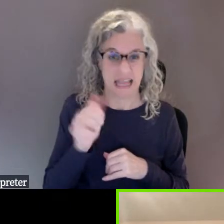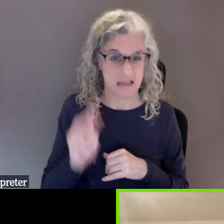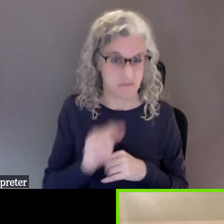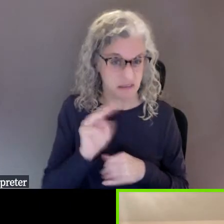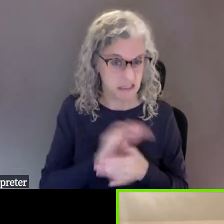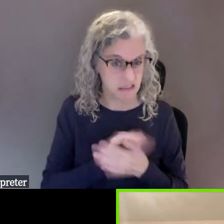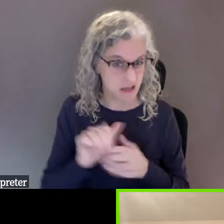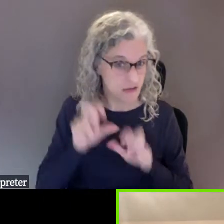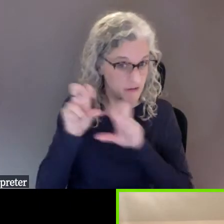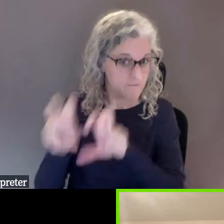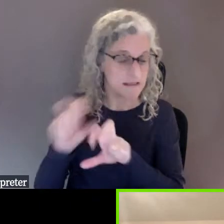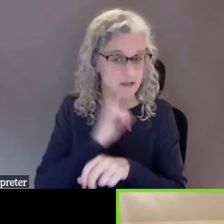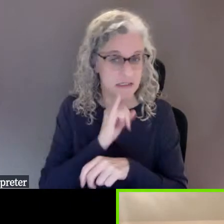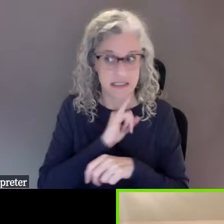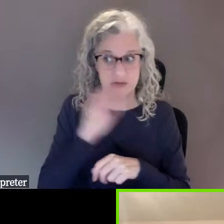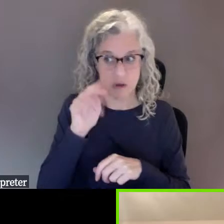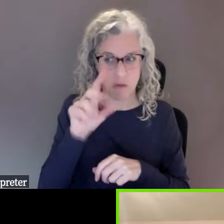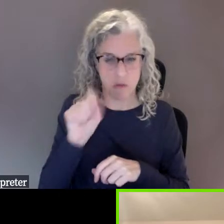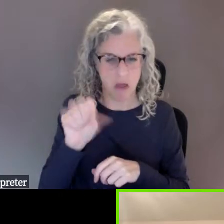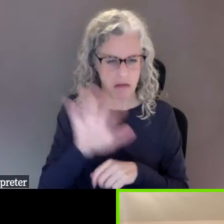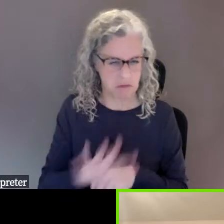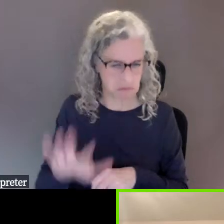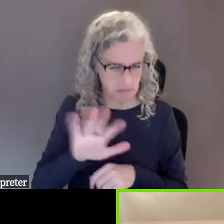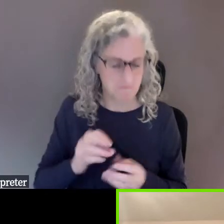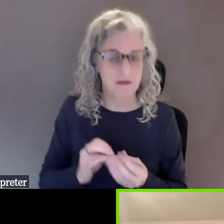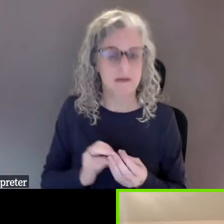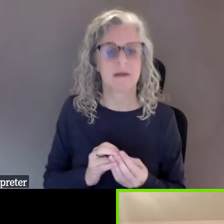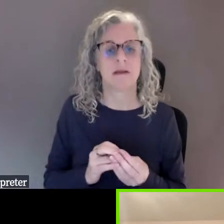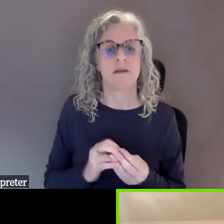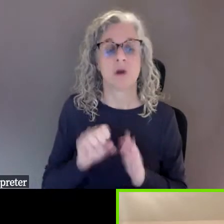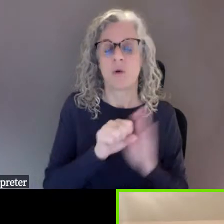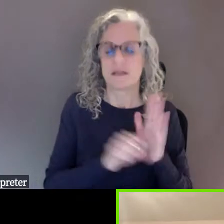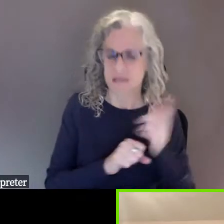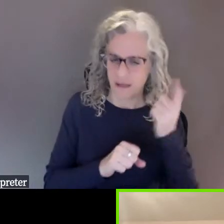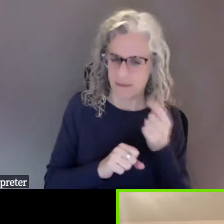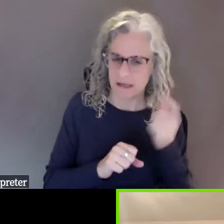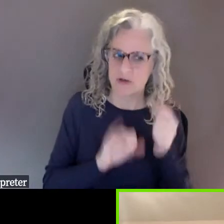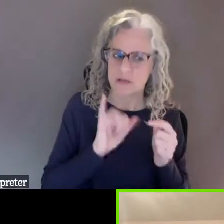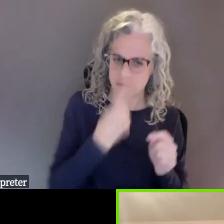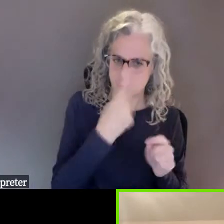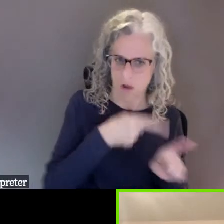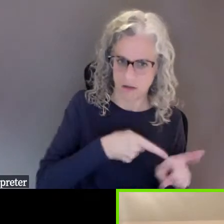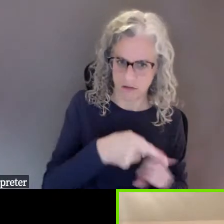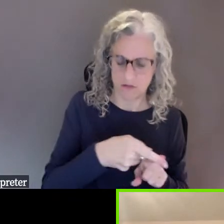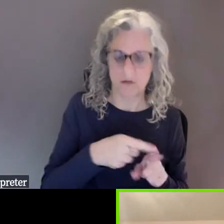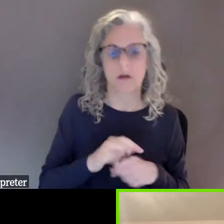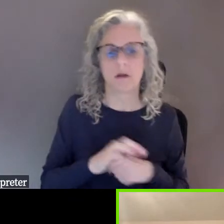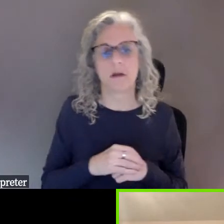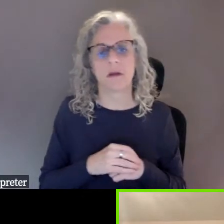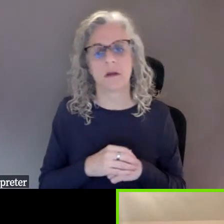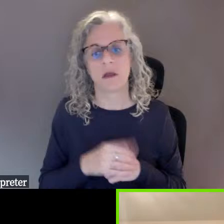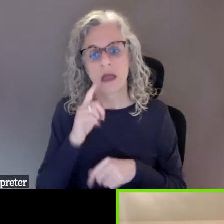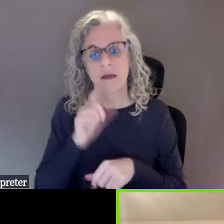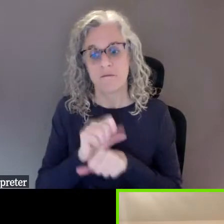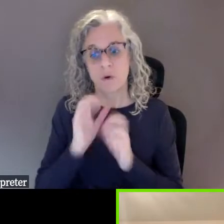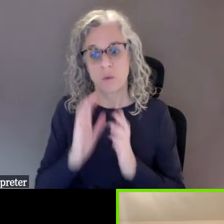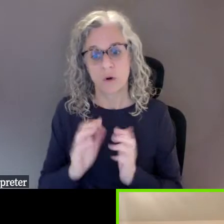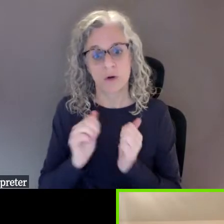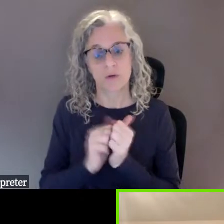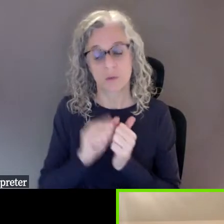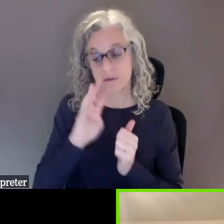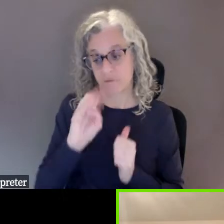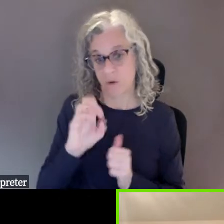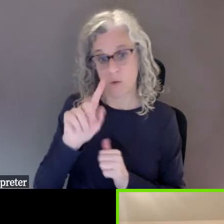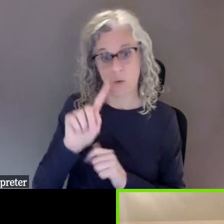invested in Israel bonds that we're looking at. So state pensions are another area. And then For workers who have 401ks